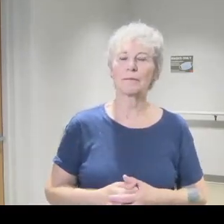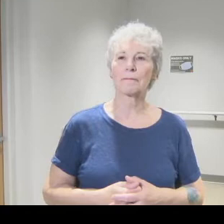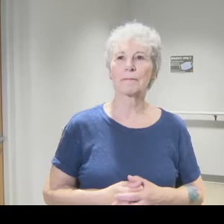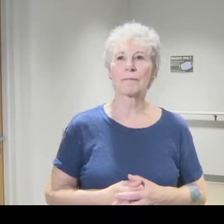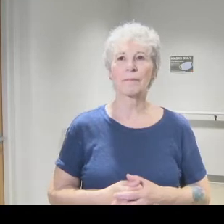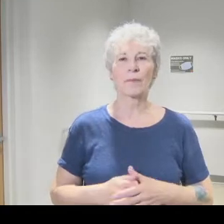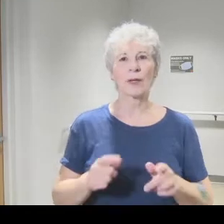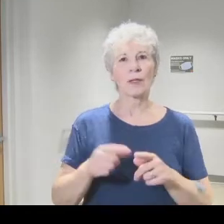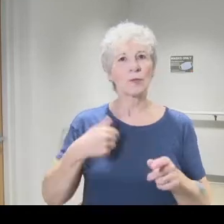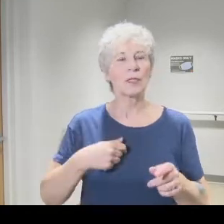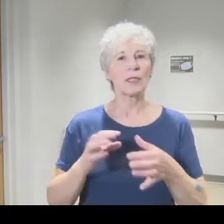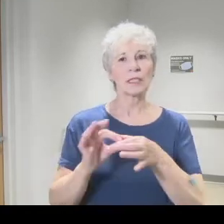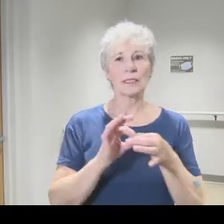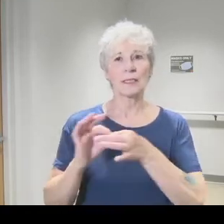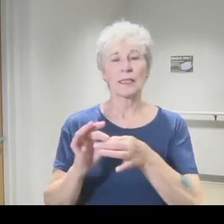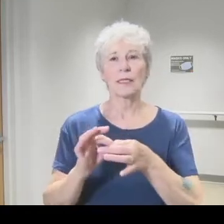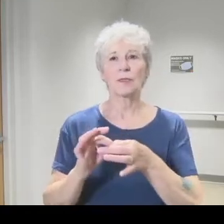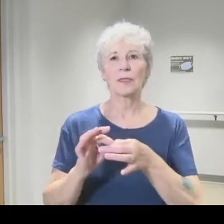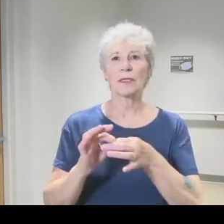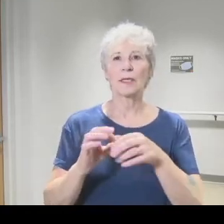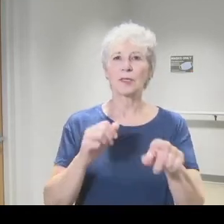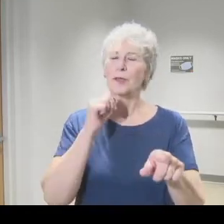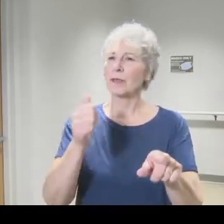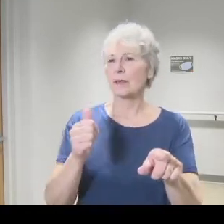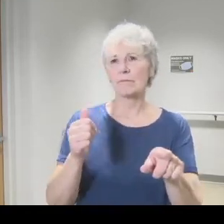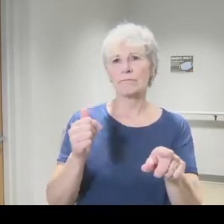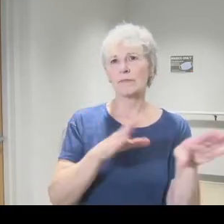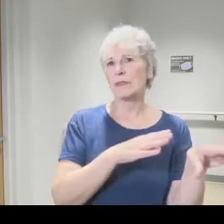as we partner with them, so they're not just going